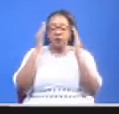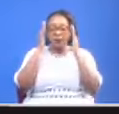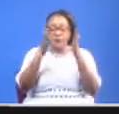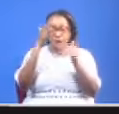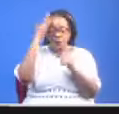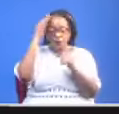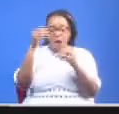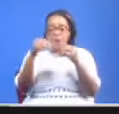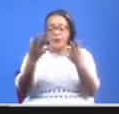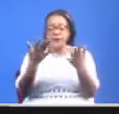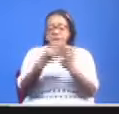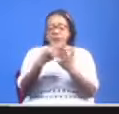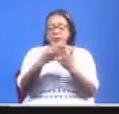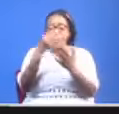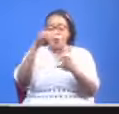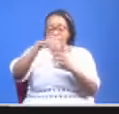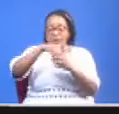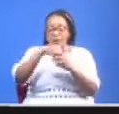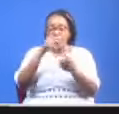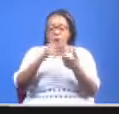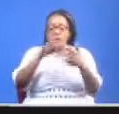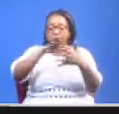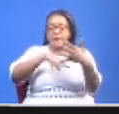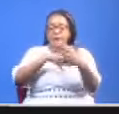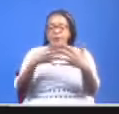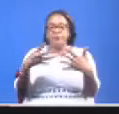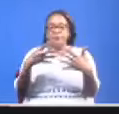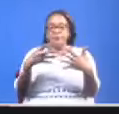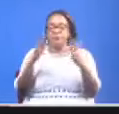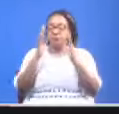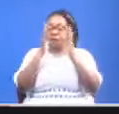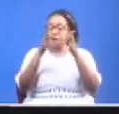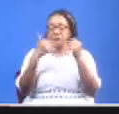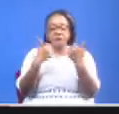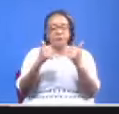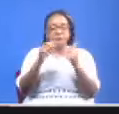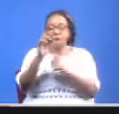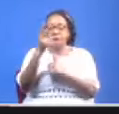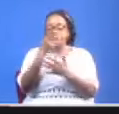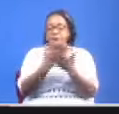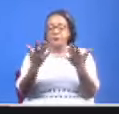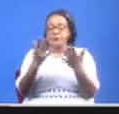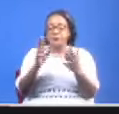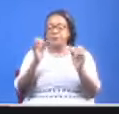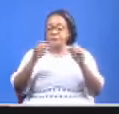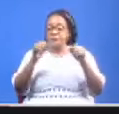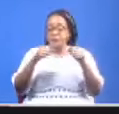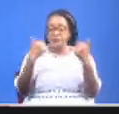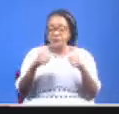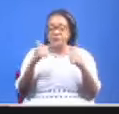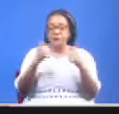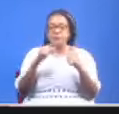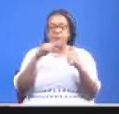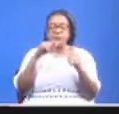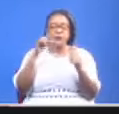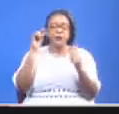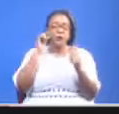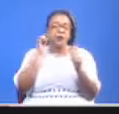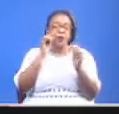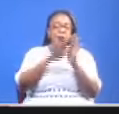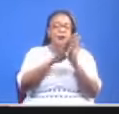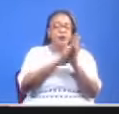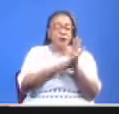how much money within what time frame. They're not committing on that. And the second thing that they're failing to agree on is the gender agenda. In